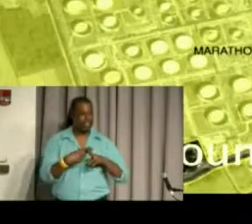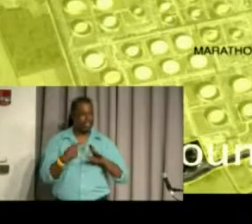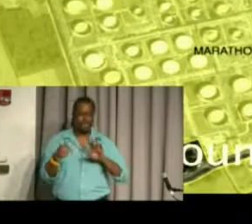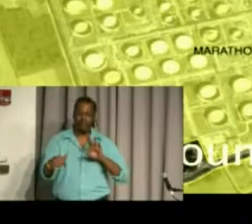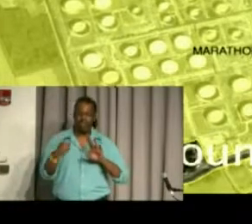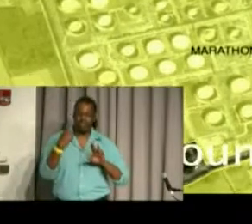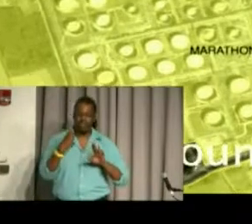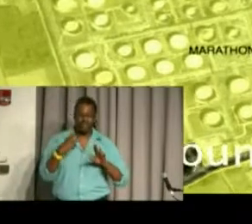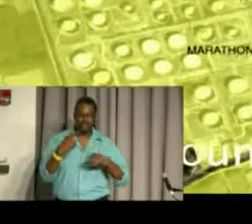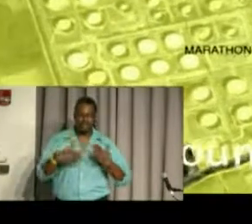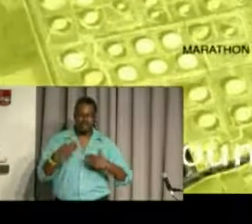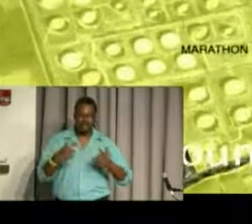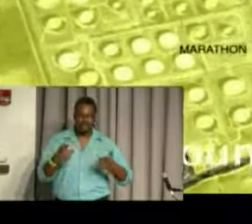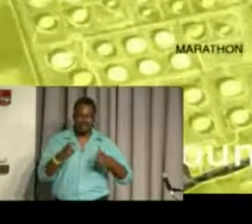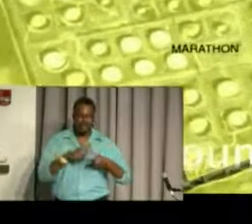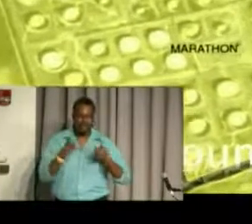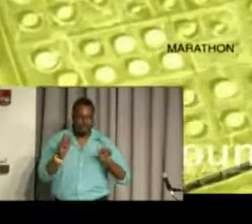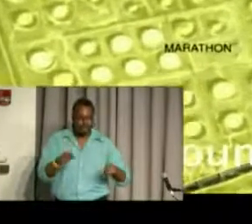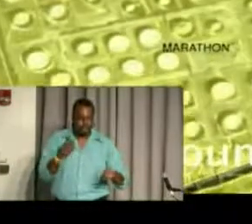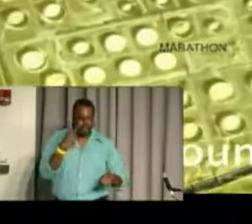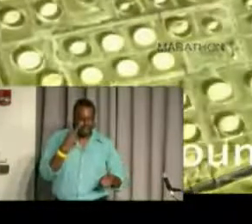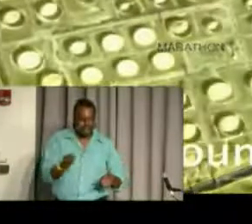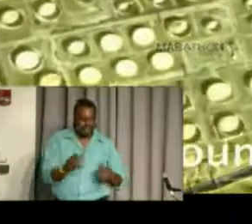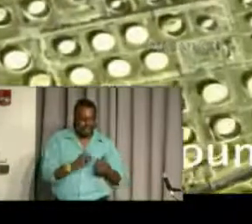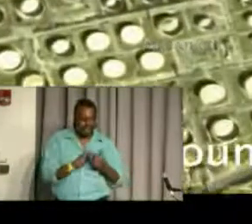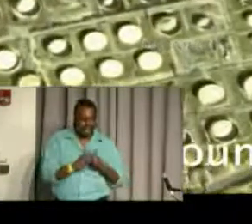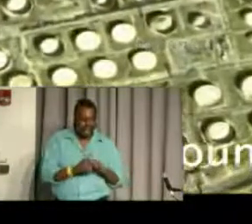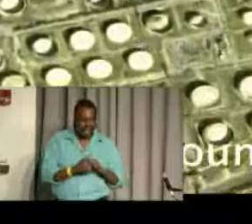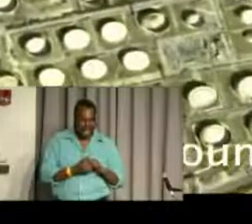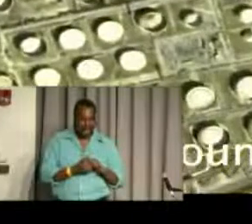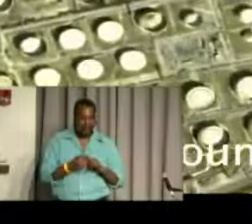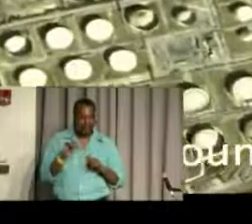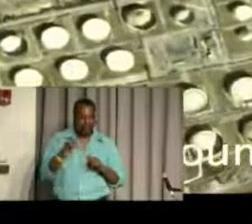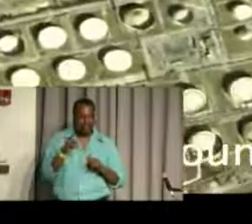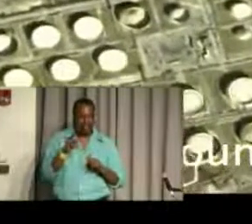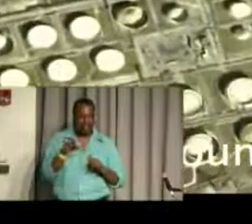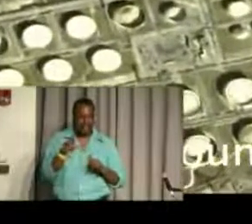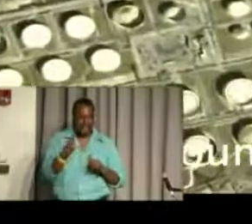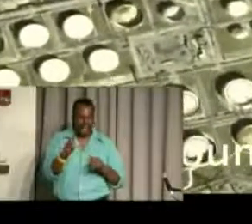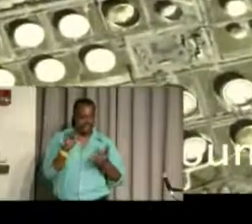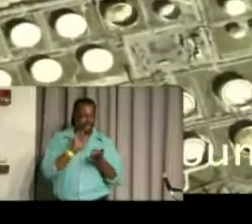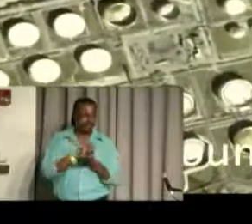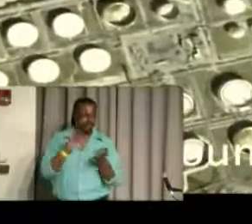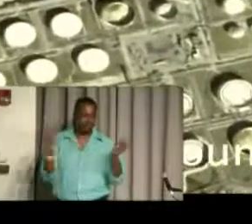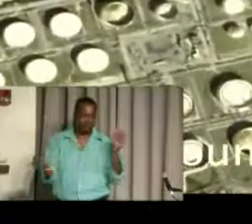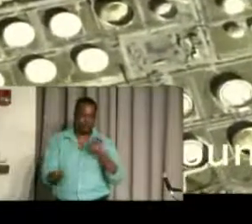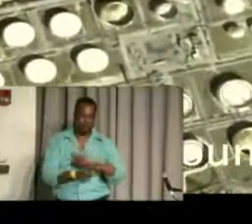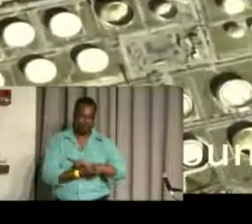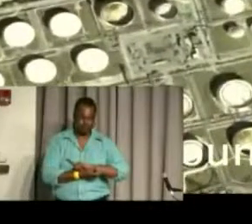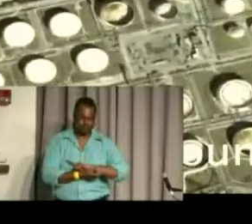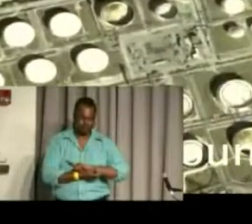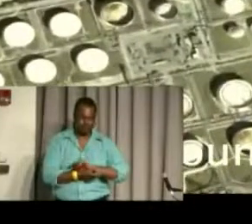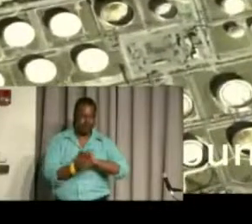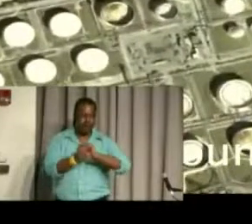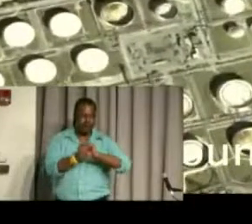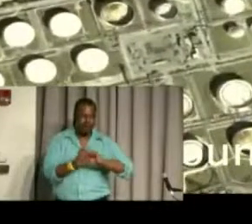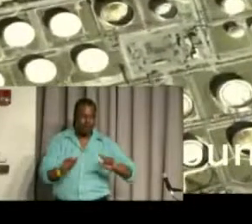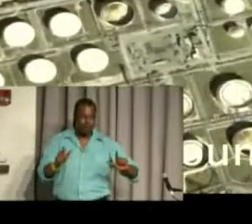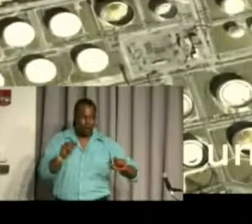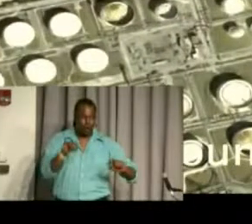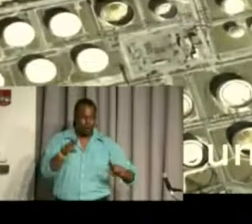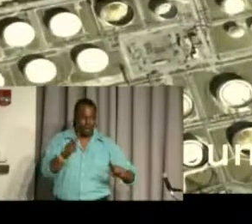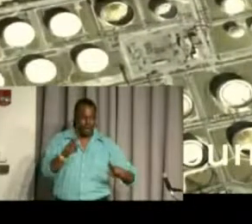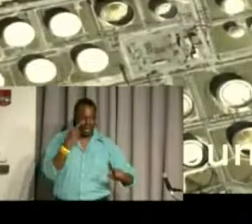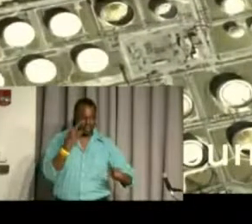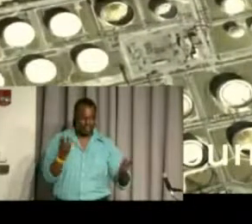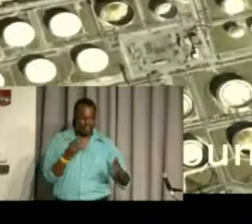quite fast, so you can really see how this landscape is transformed. All of the land we can see